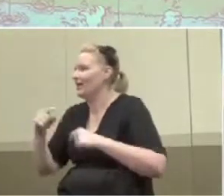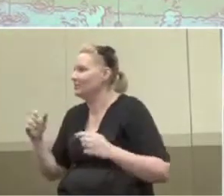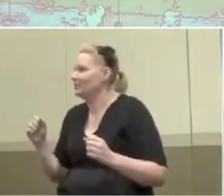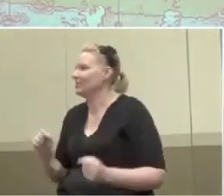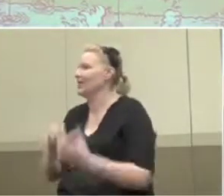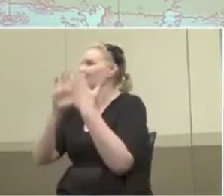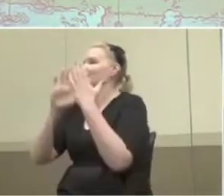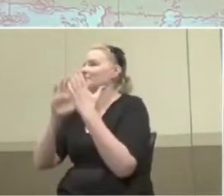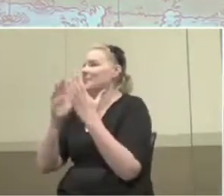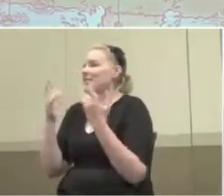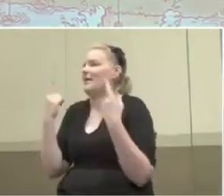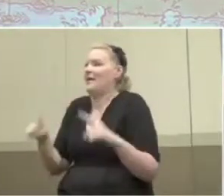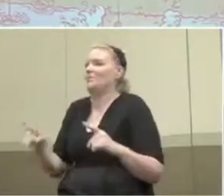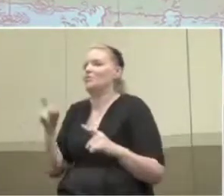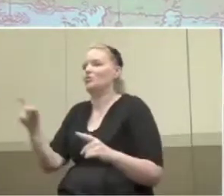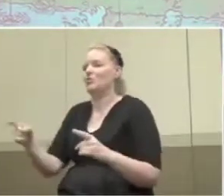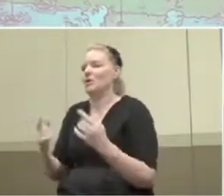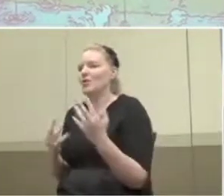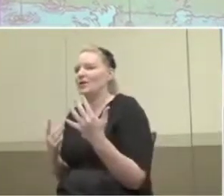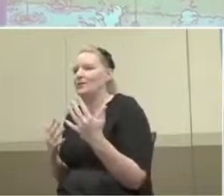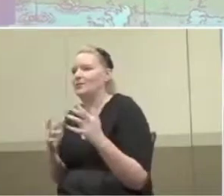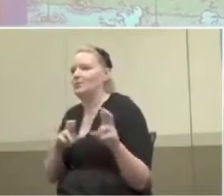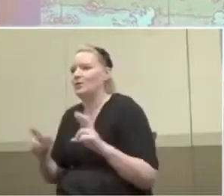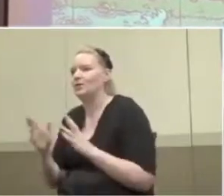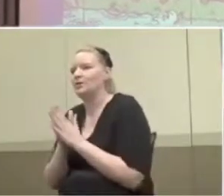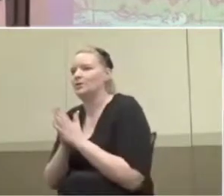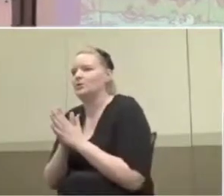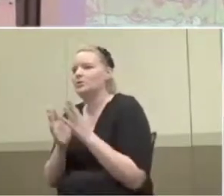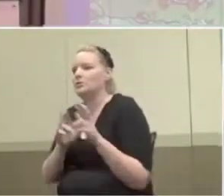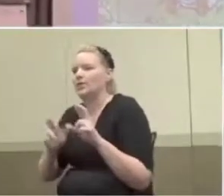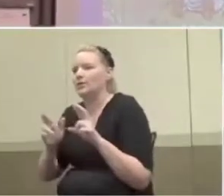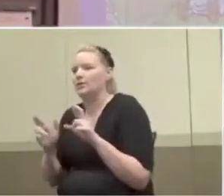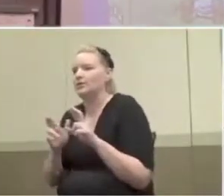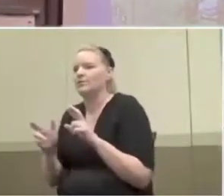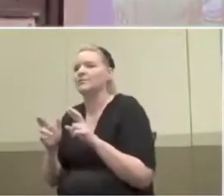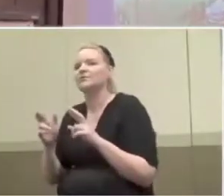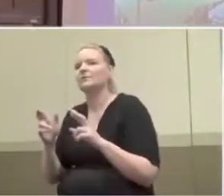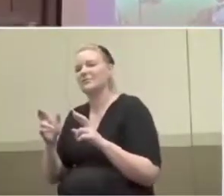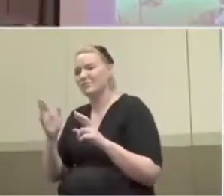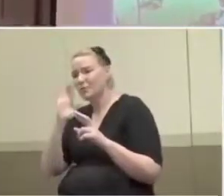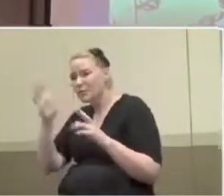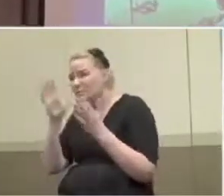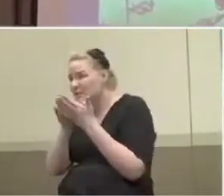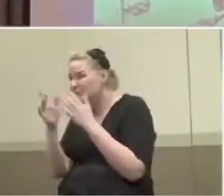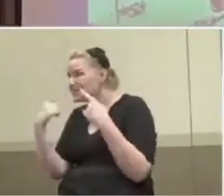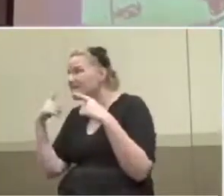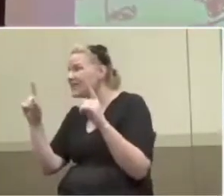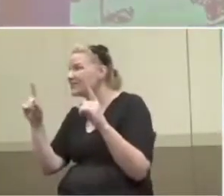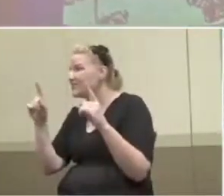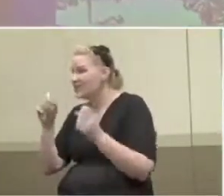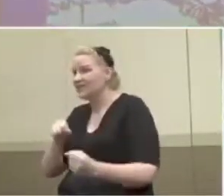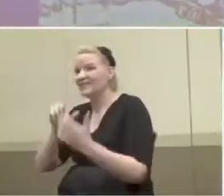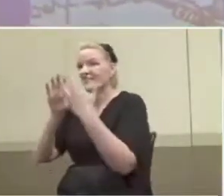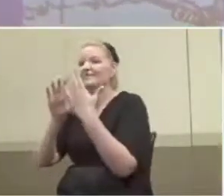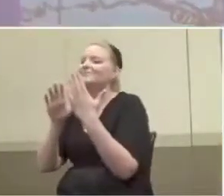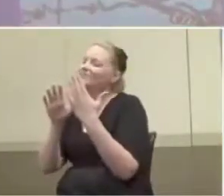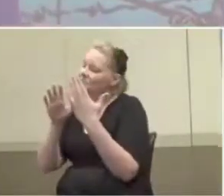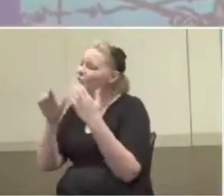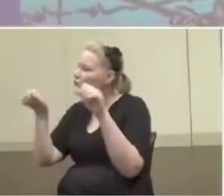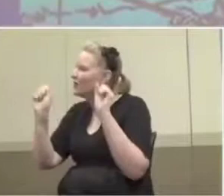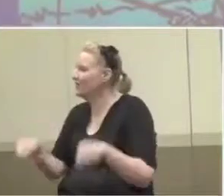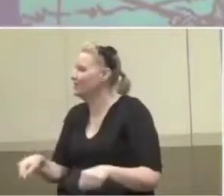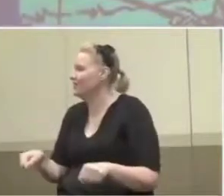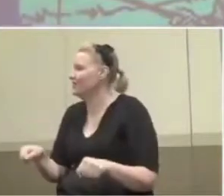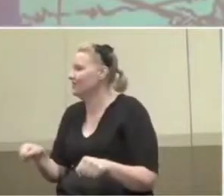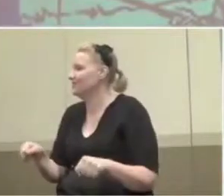next confrontation. And you feel like, oh my gosh, can I actually ever be effective with this kid? Well, yeah, you can. And you can